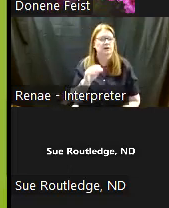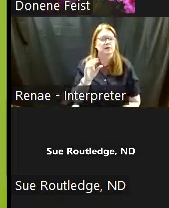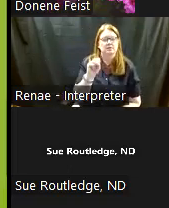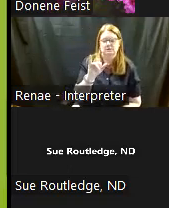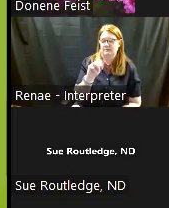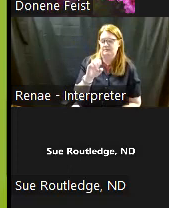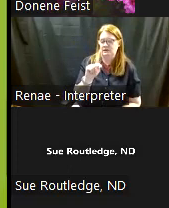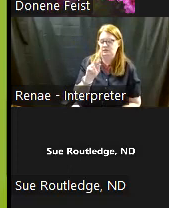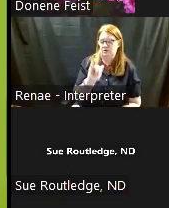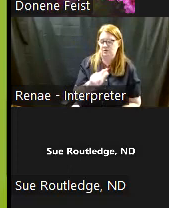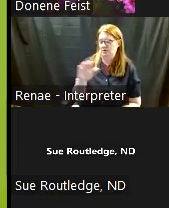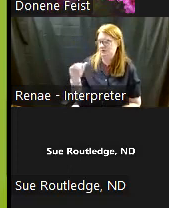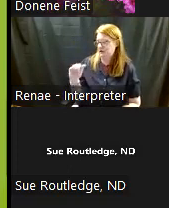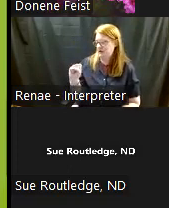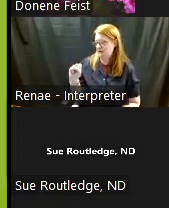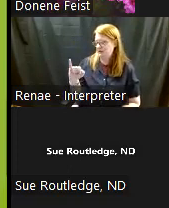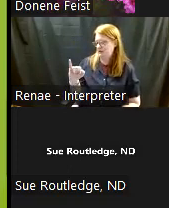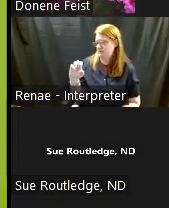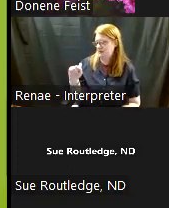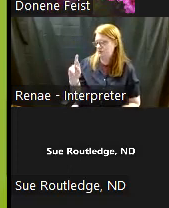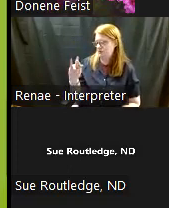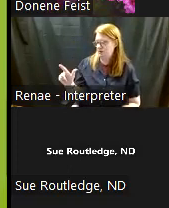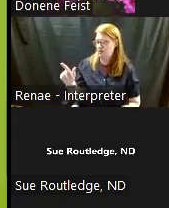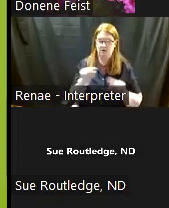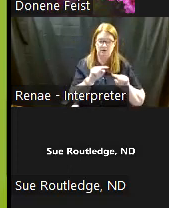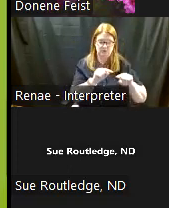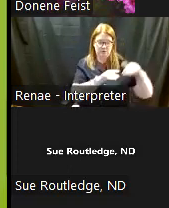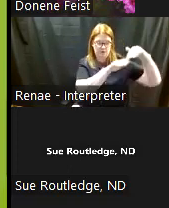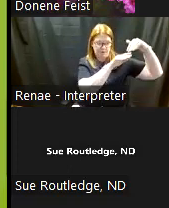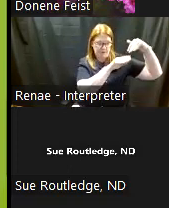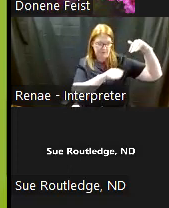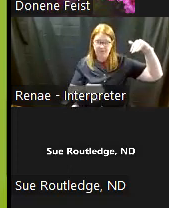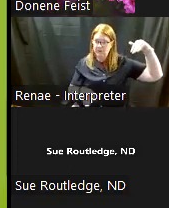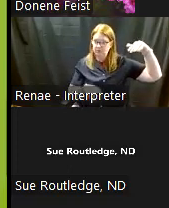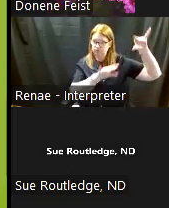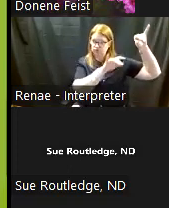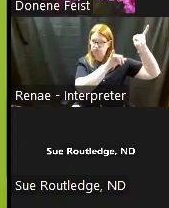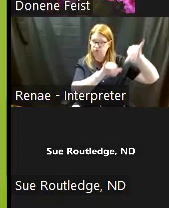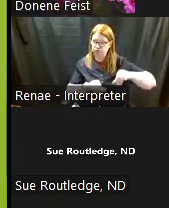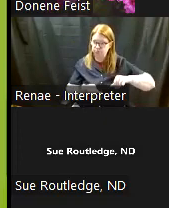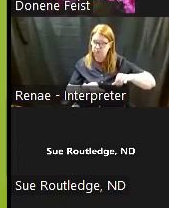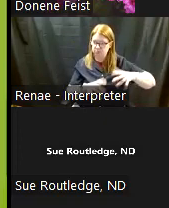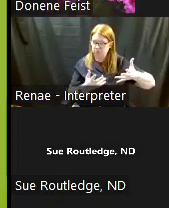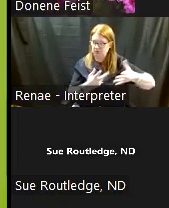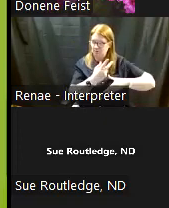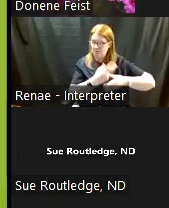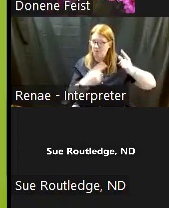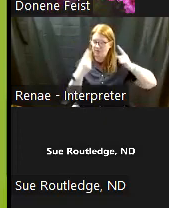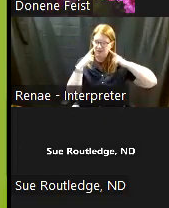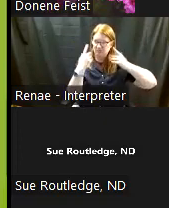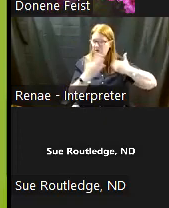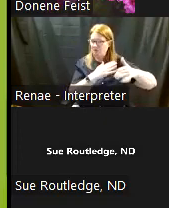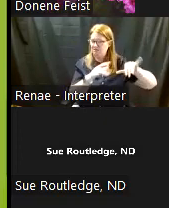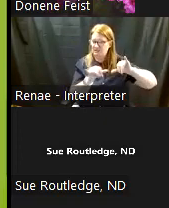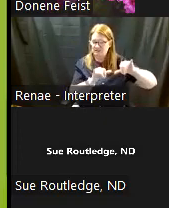graph on the last page, on the left where it was kind of sloping down, we would say that's symmetrical. Both ears were almost identical.